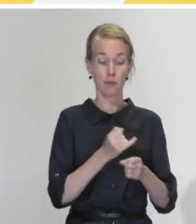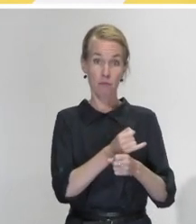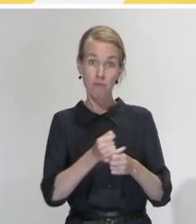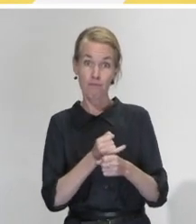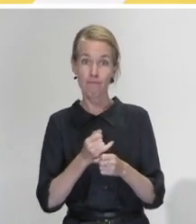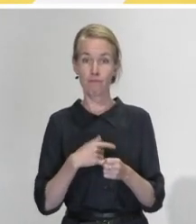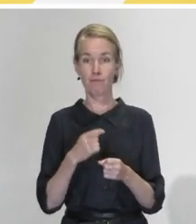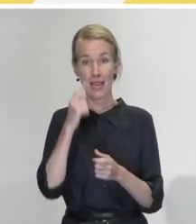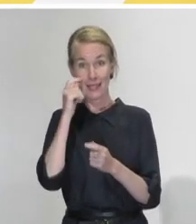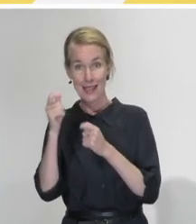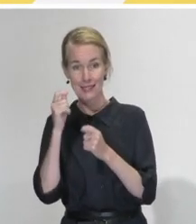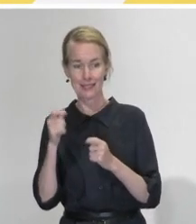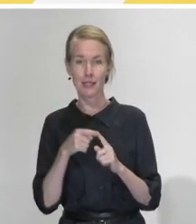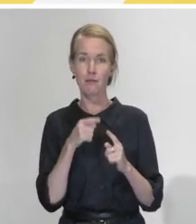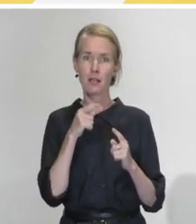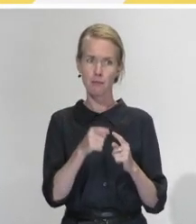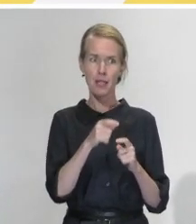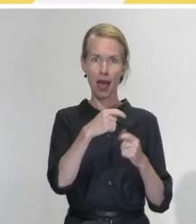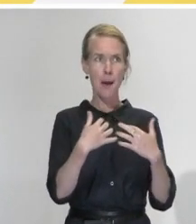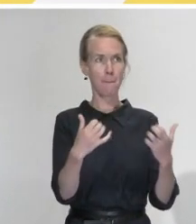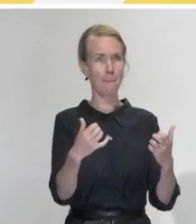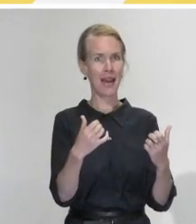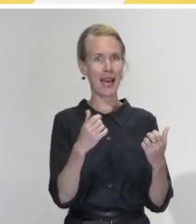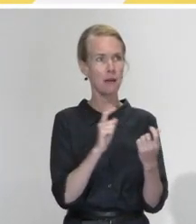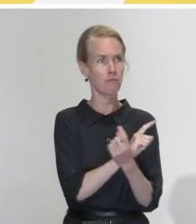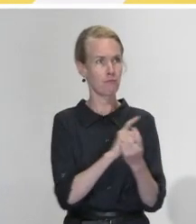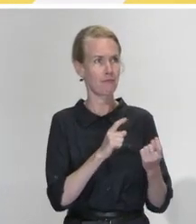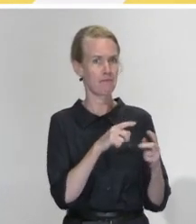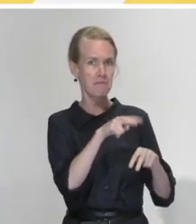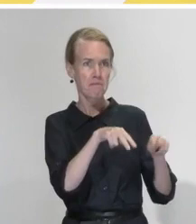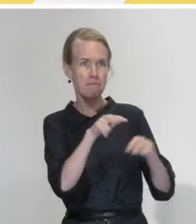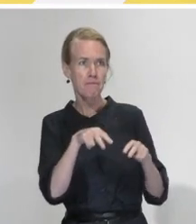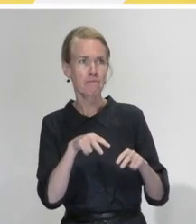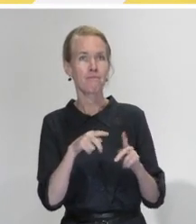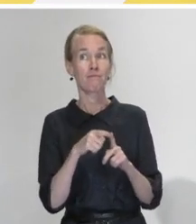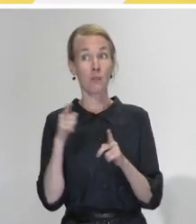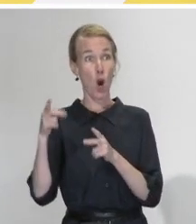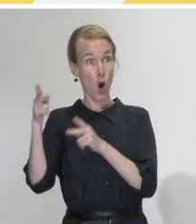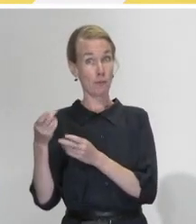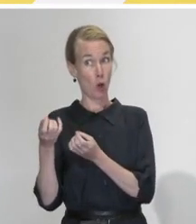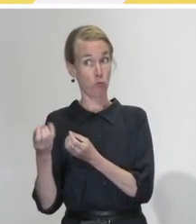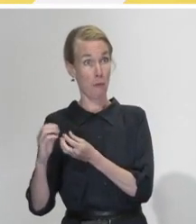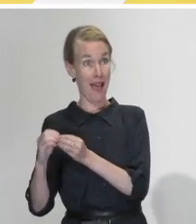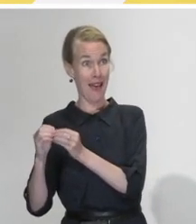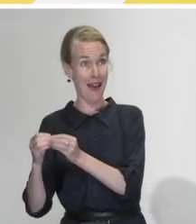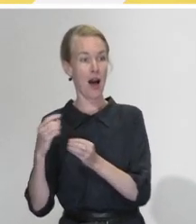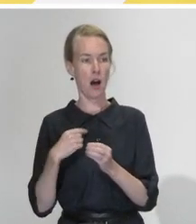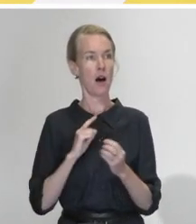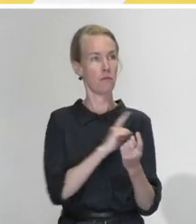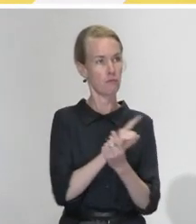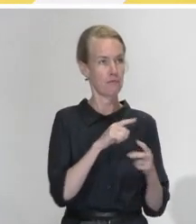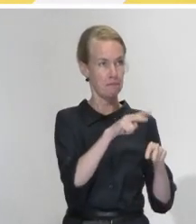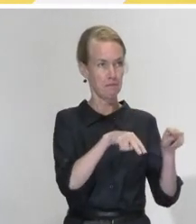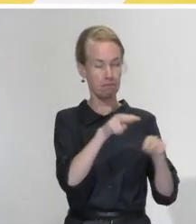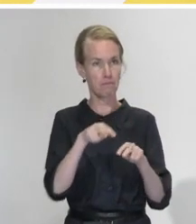our hospitals prepare. At the moment we have a small number of people who are or have been hospitalised, so most of that care is happening out